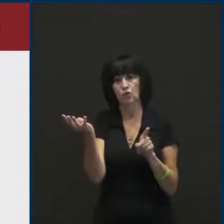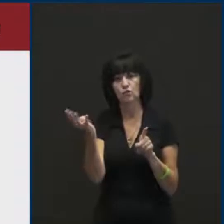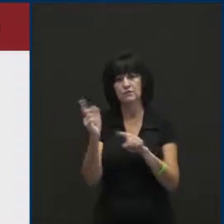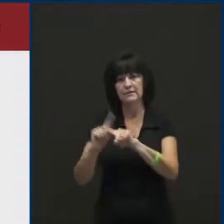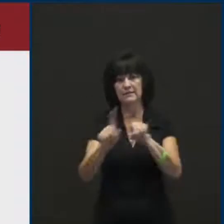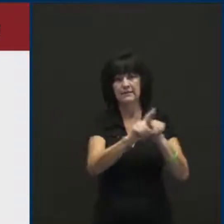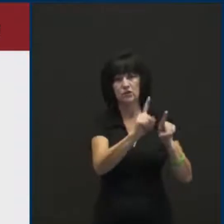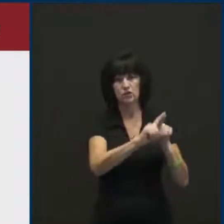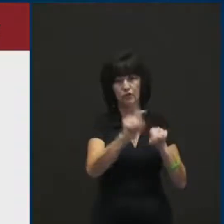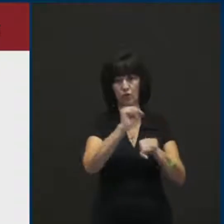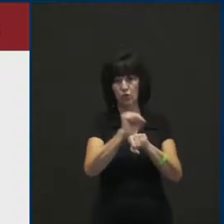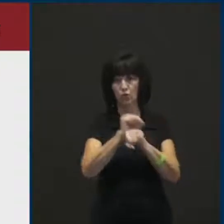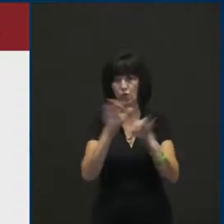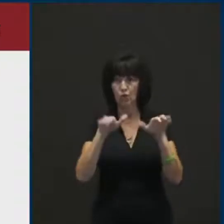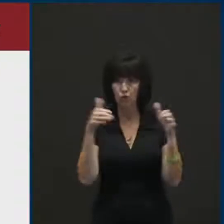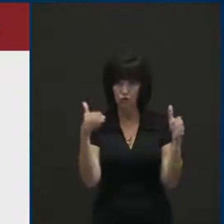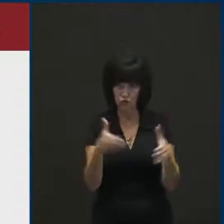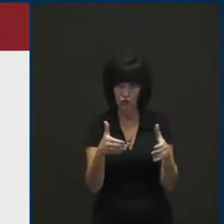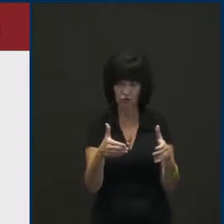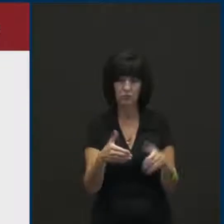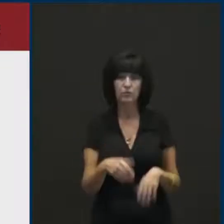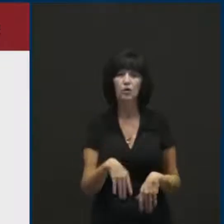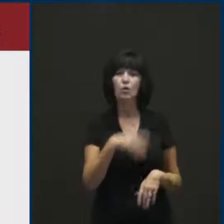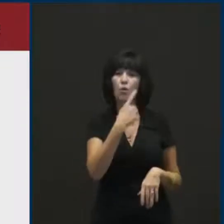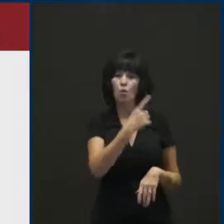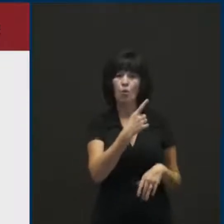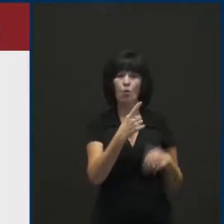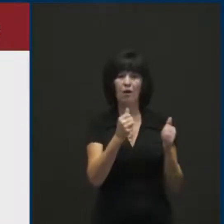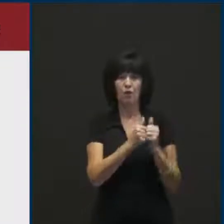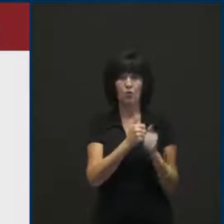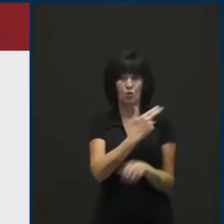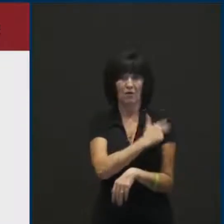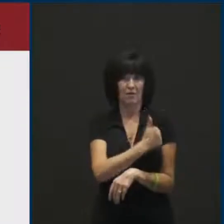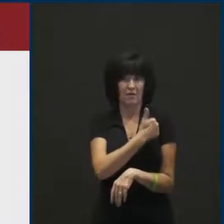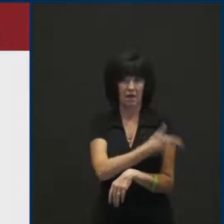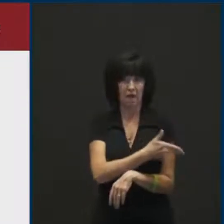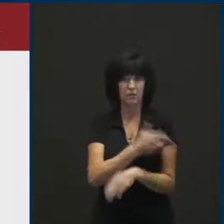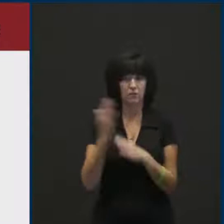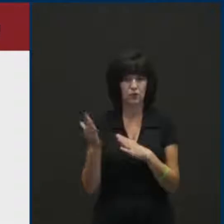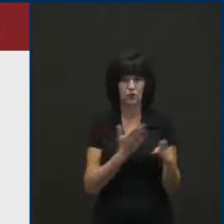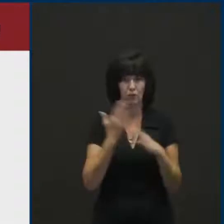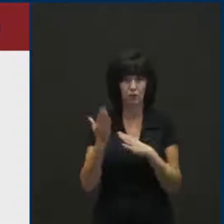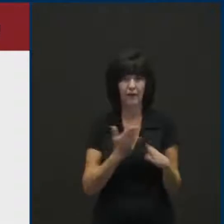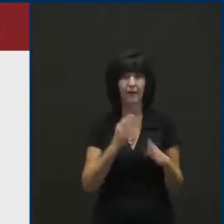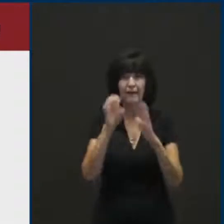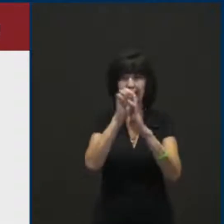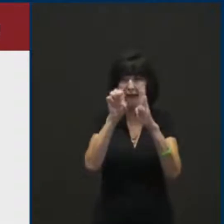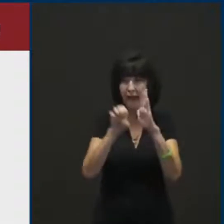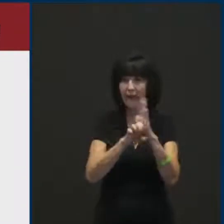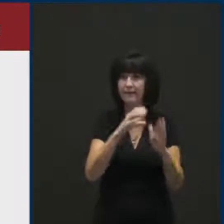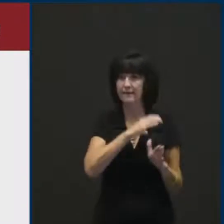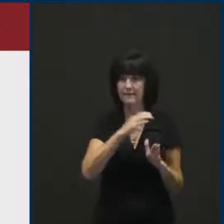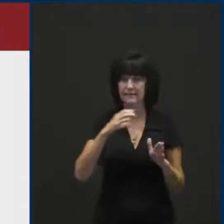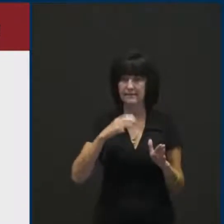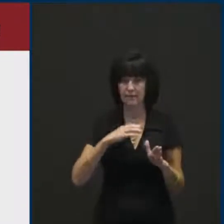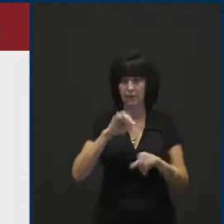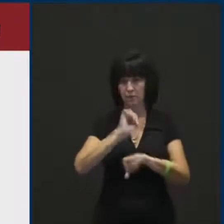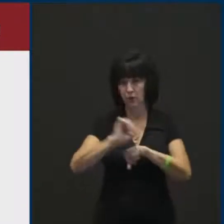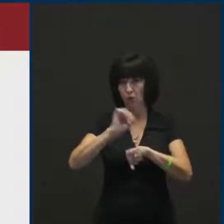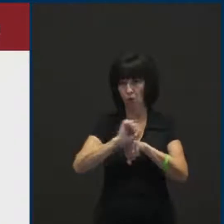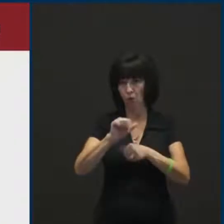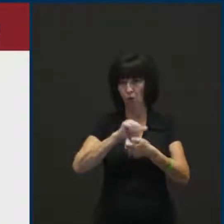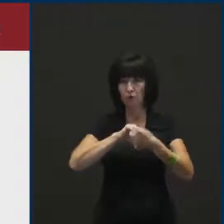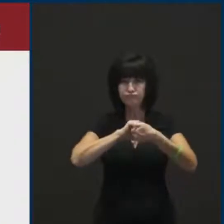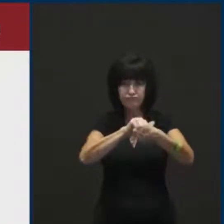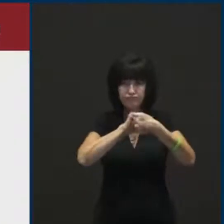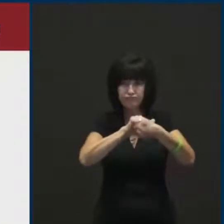Friday, but we have other groups, for example, the Hospital Preparedness Coalition and an ethics committee that we're going to be working very closely